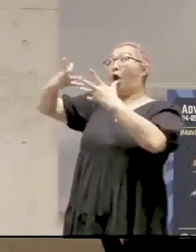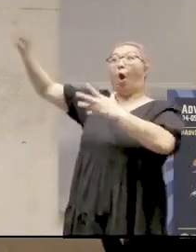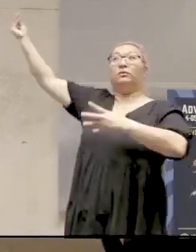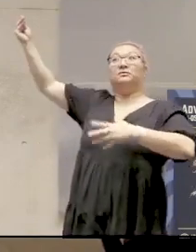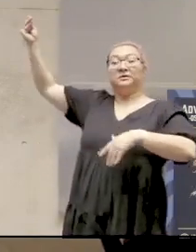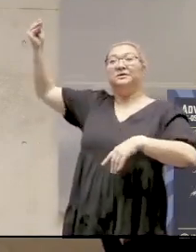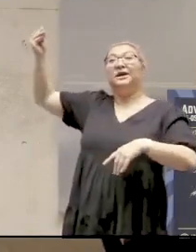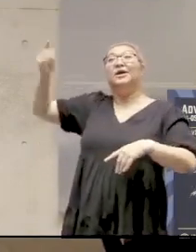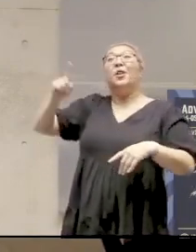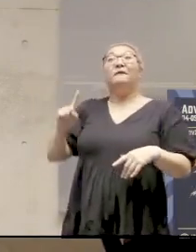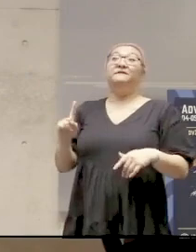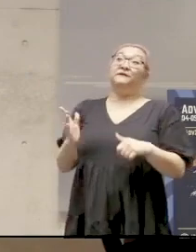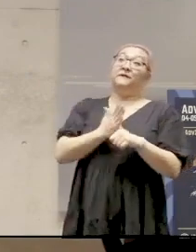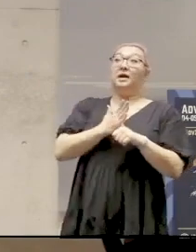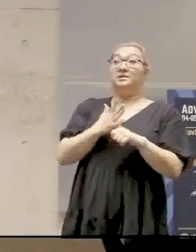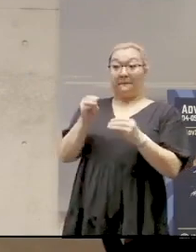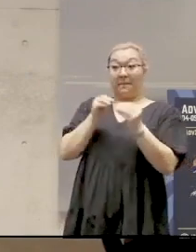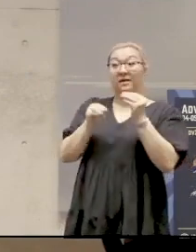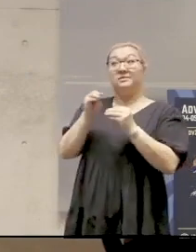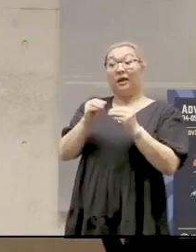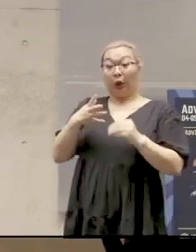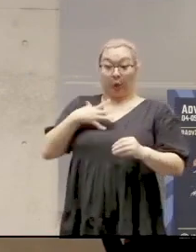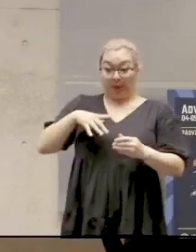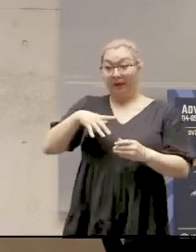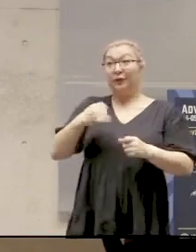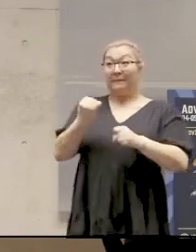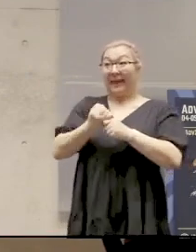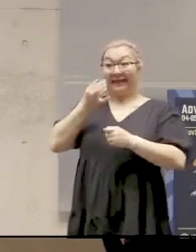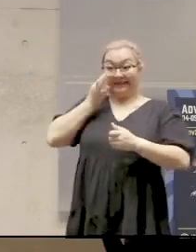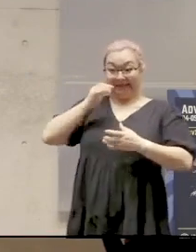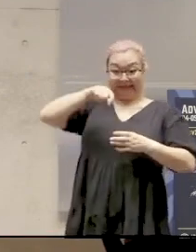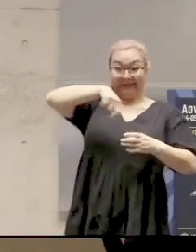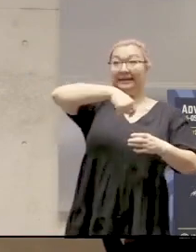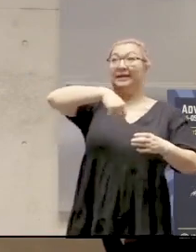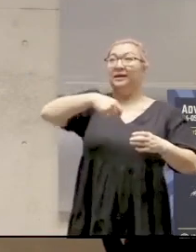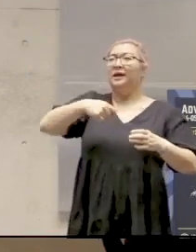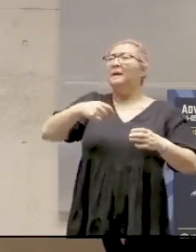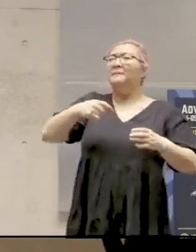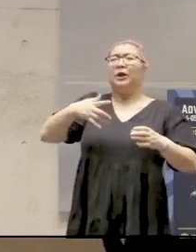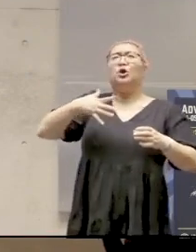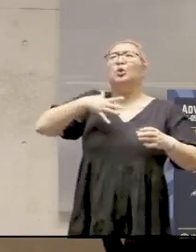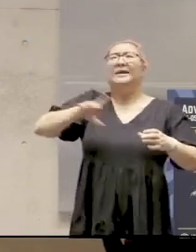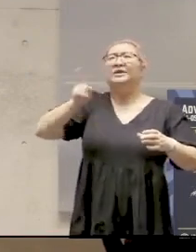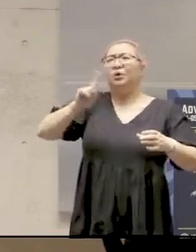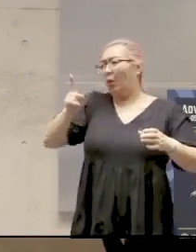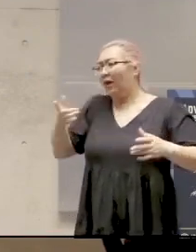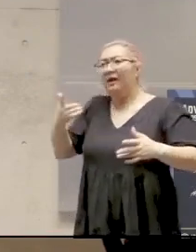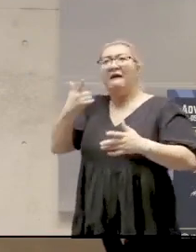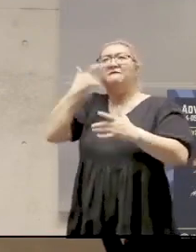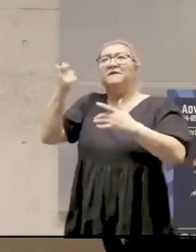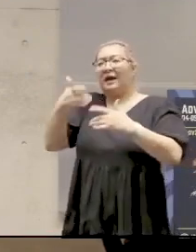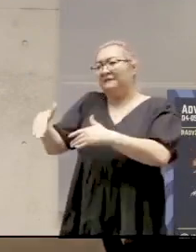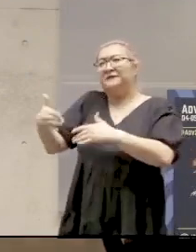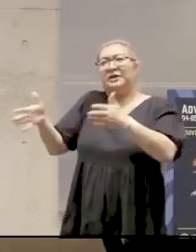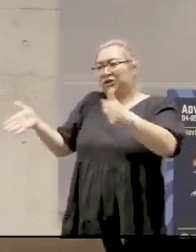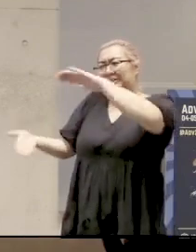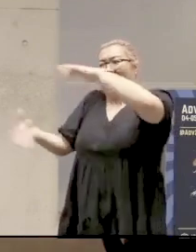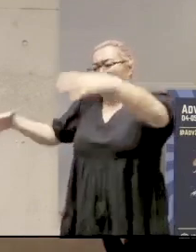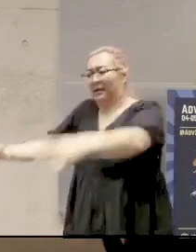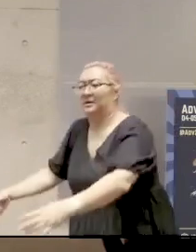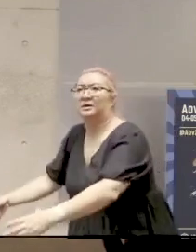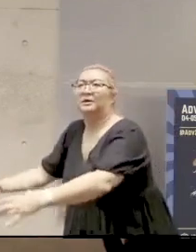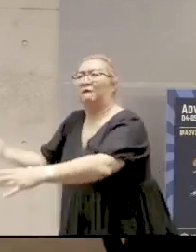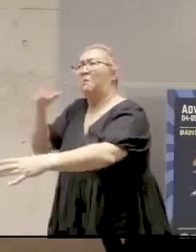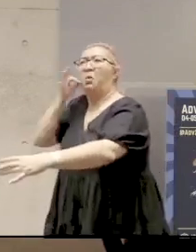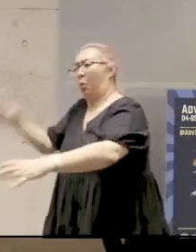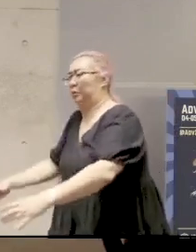game is to make a cup of tea, which you end up having to do by things like, raiding his fish tank for the water, and finding the one